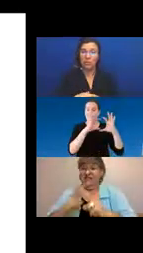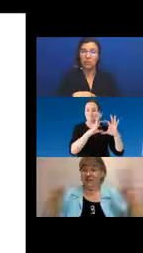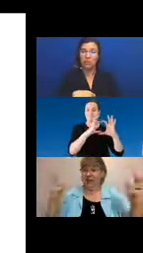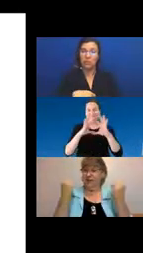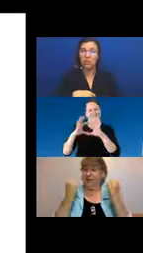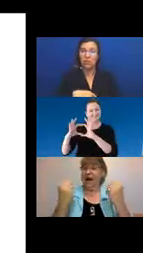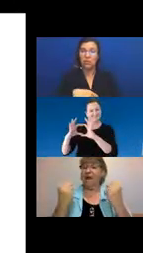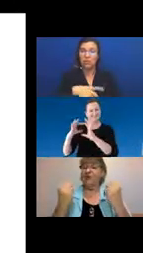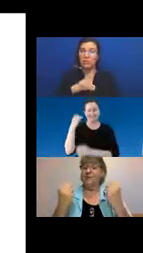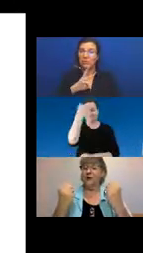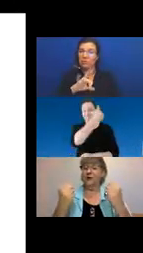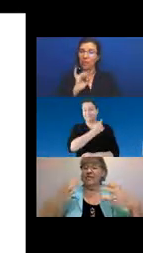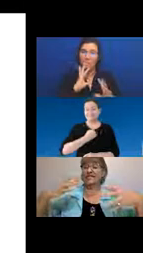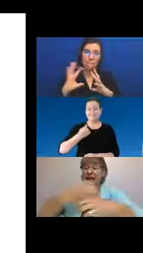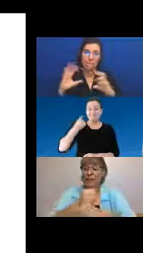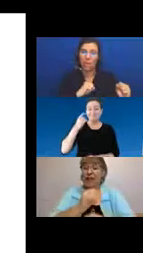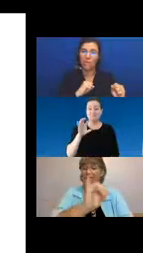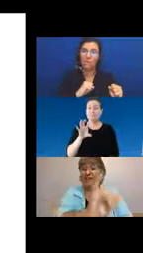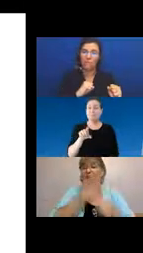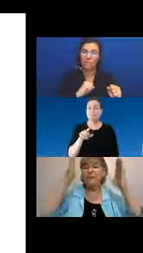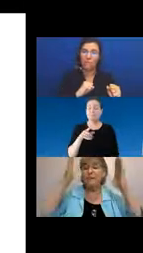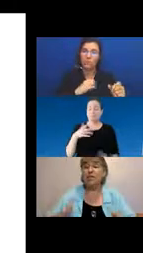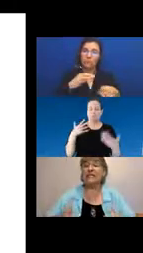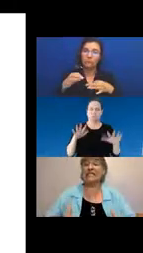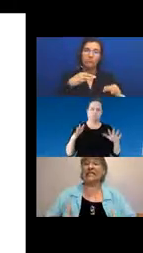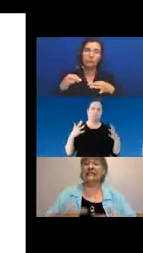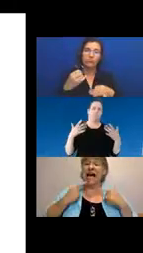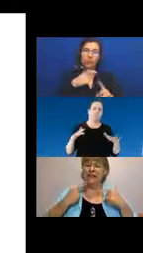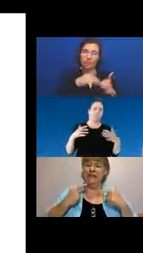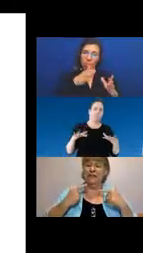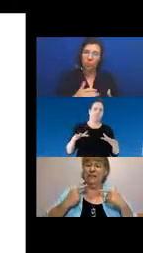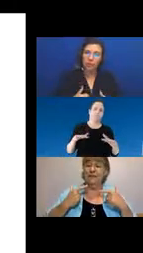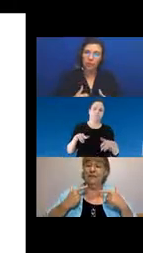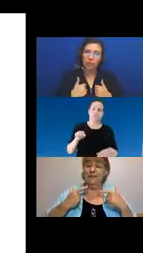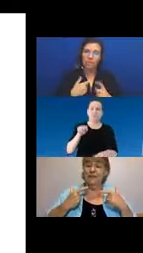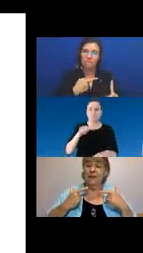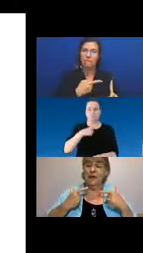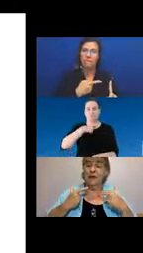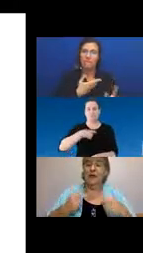is very powerful summary of that person's life.